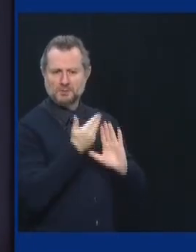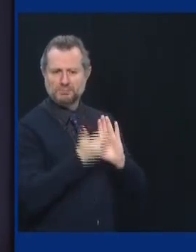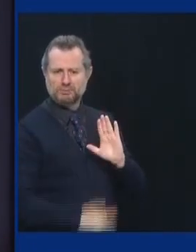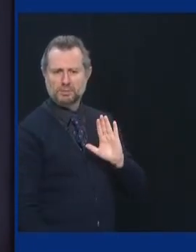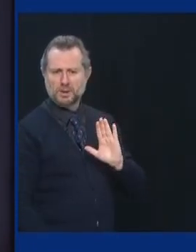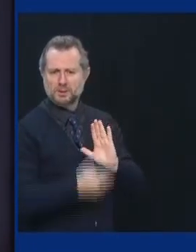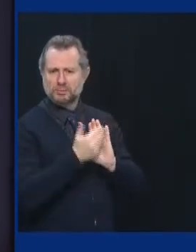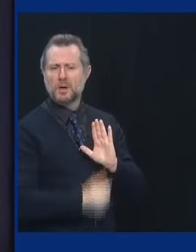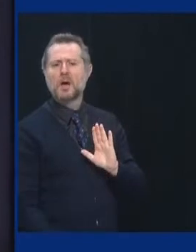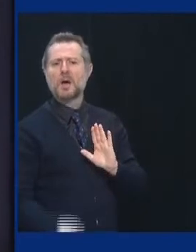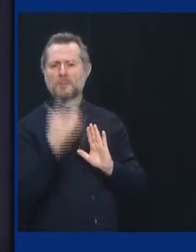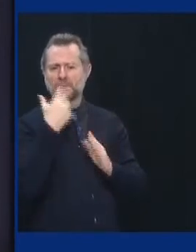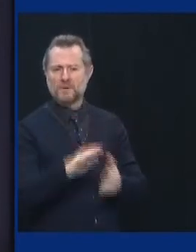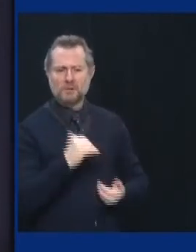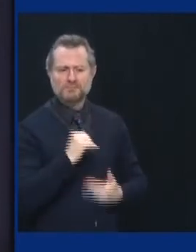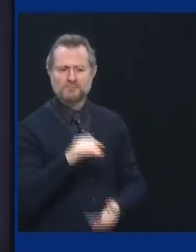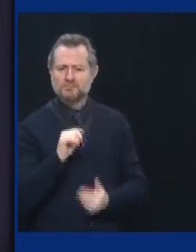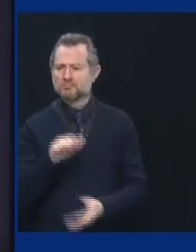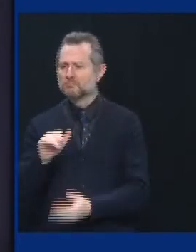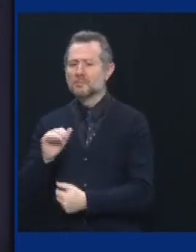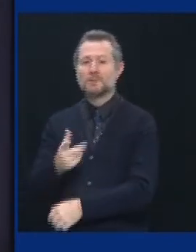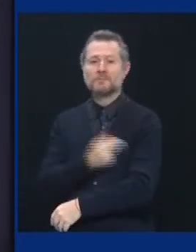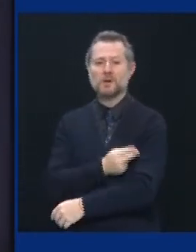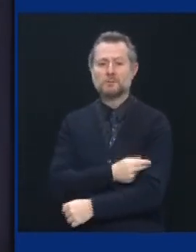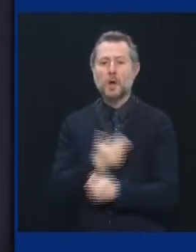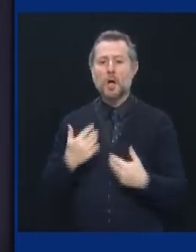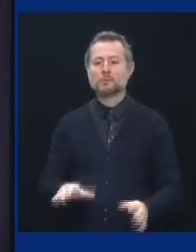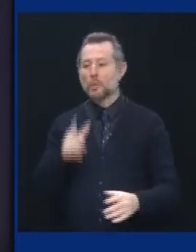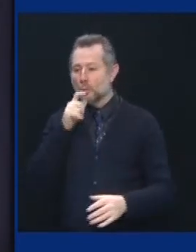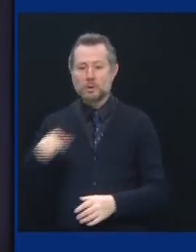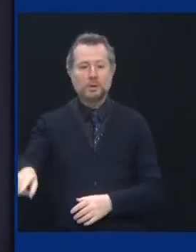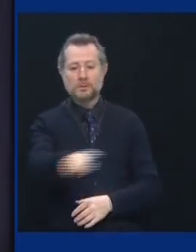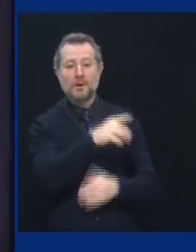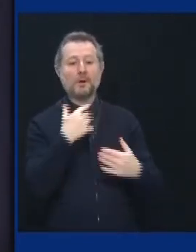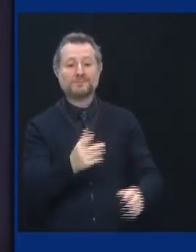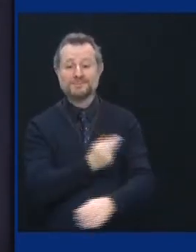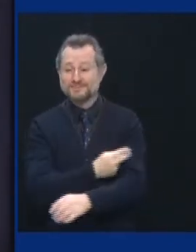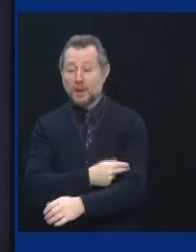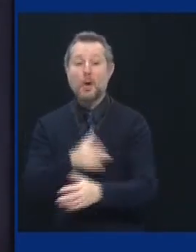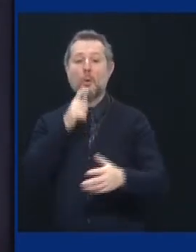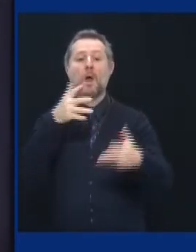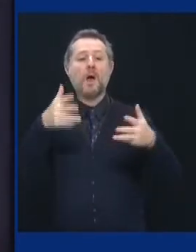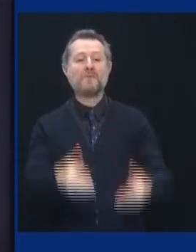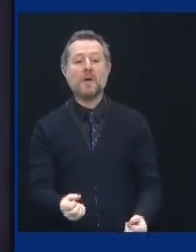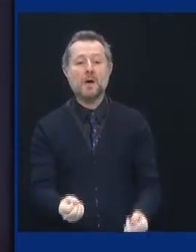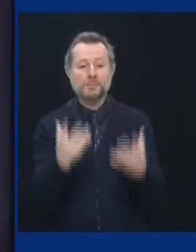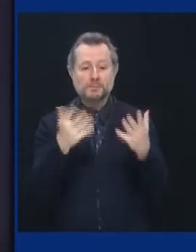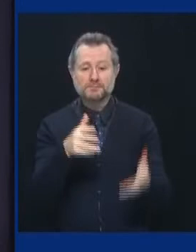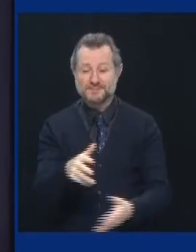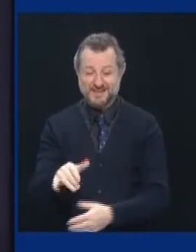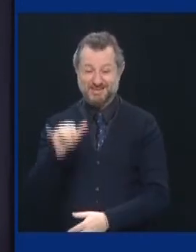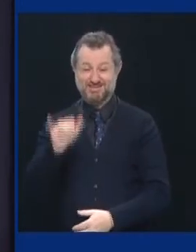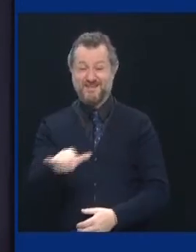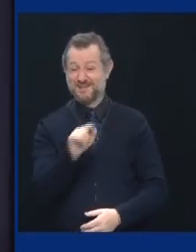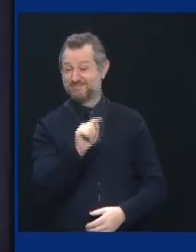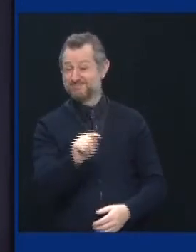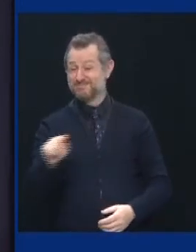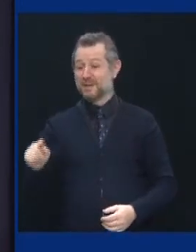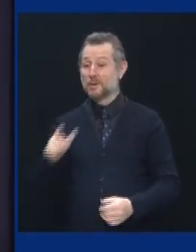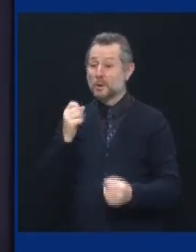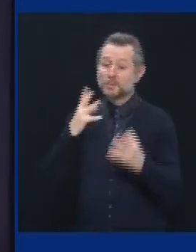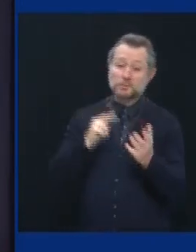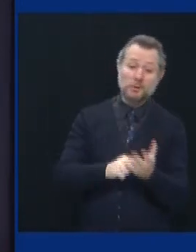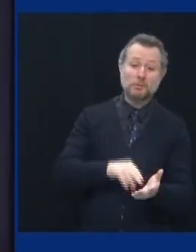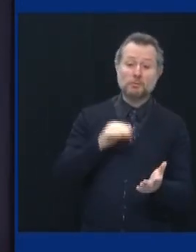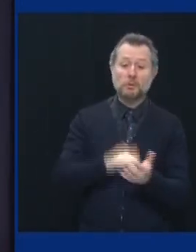allocations. Of their allocation, this is how many vaccines they've done. Of their allocation, this is how many of the nurses and